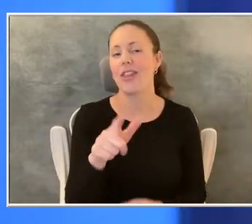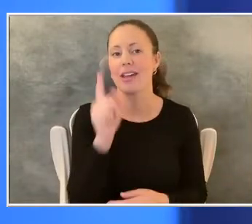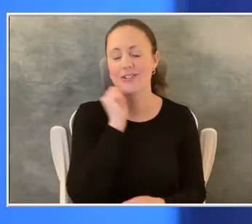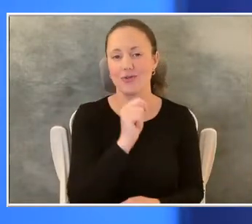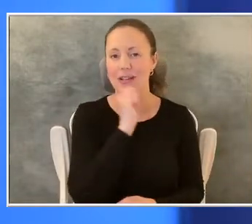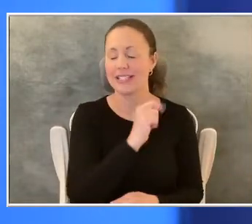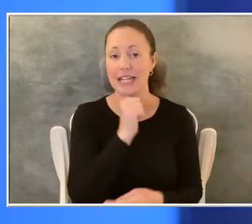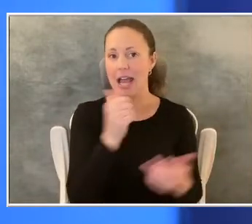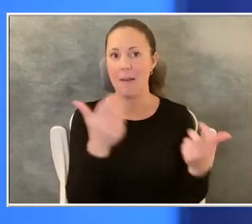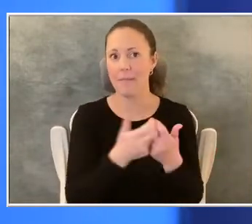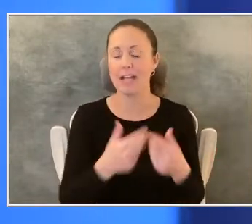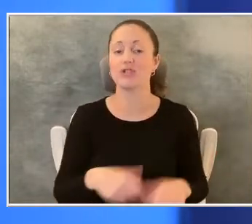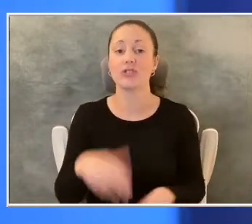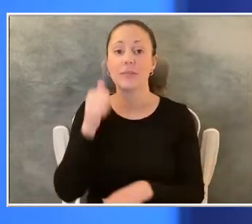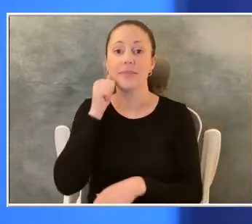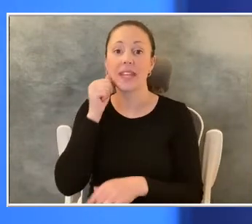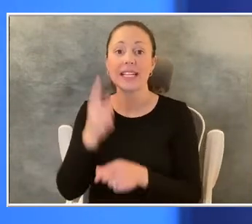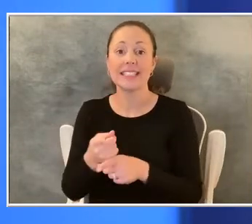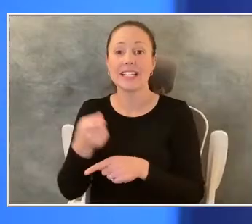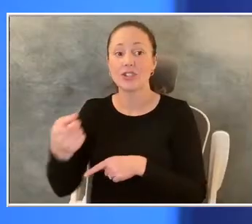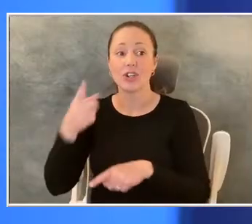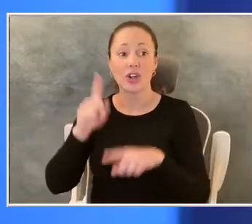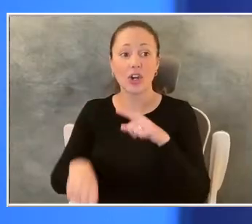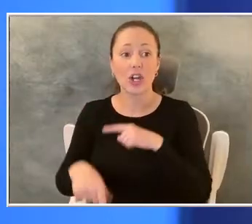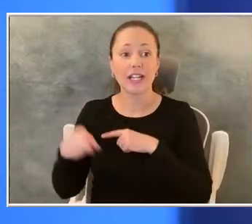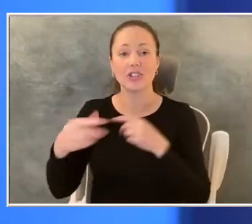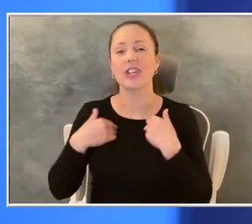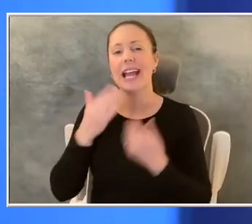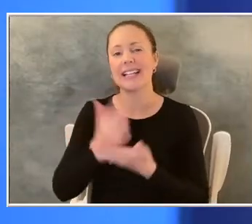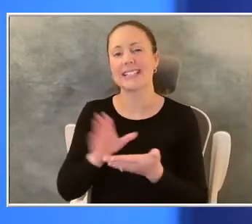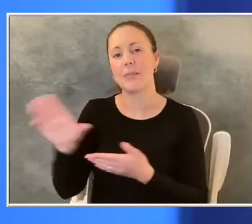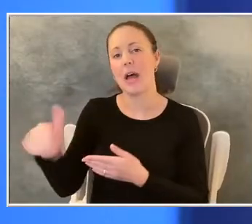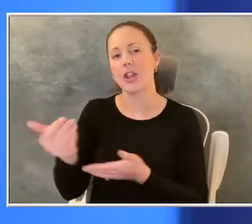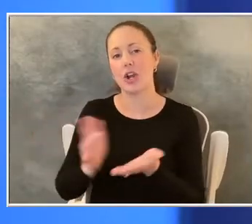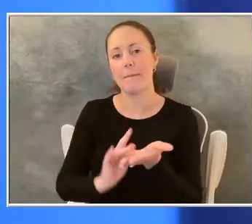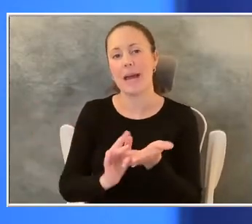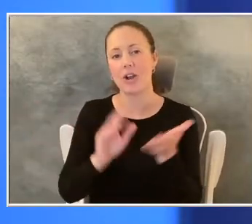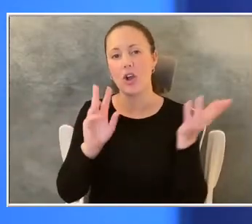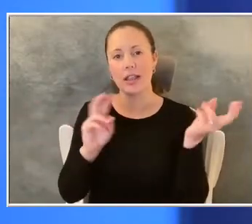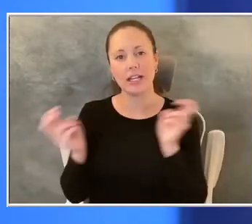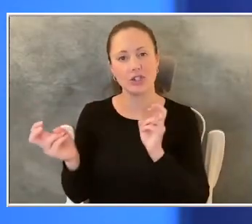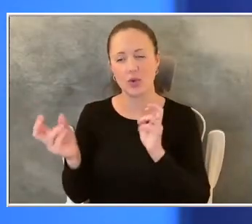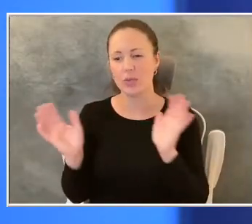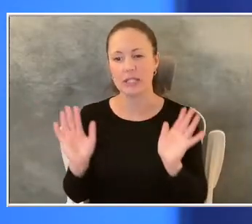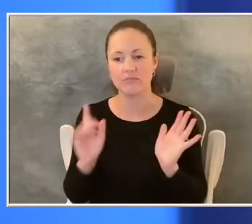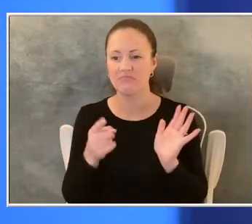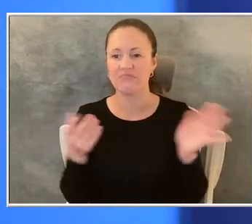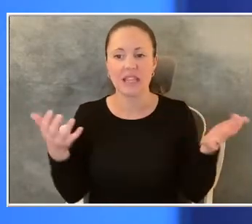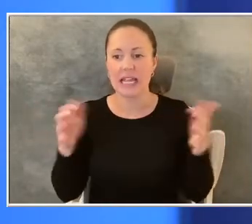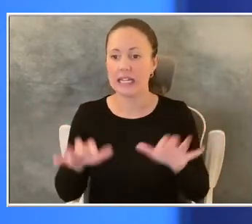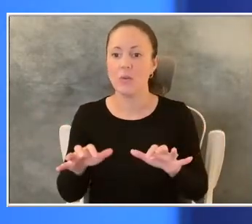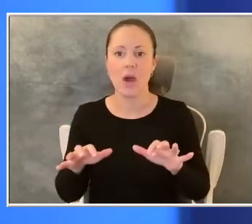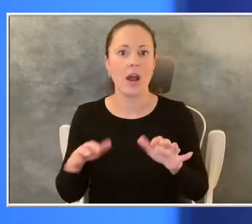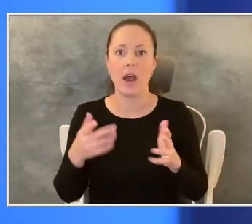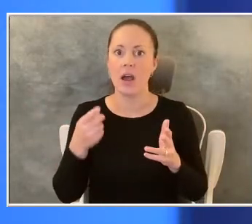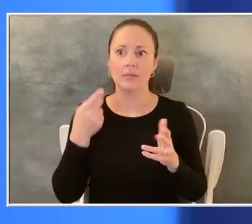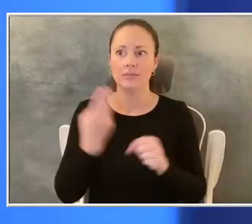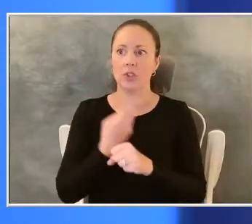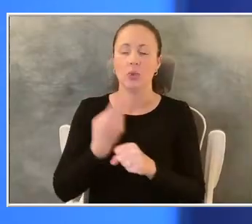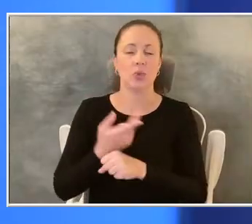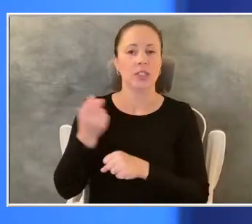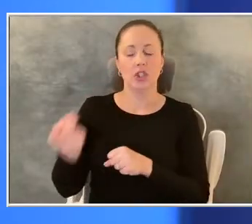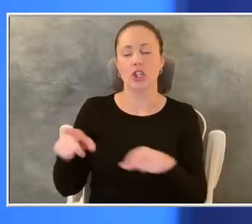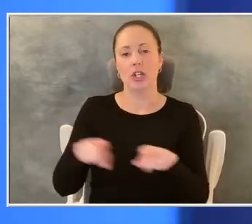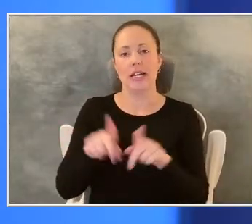Jo Marie, she couldn't because she had some other medical history issues that they didn't want to use her as a